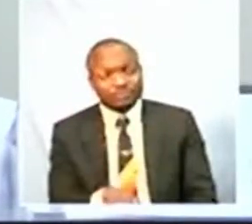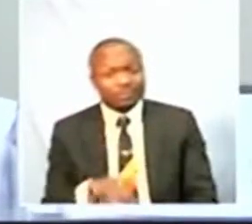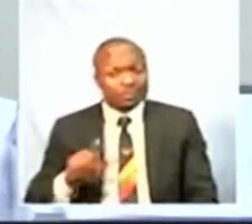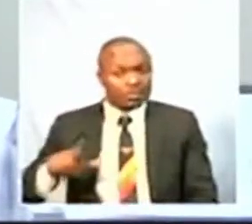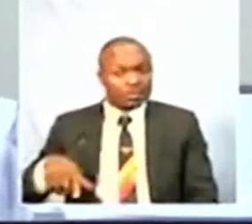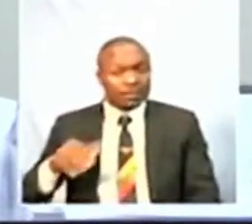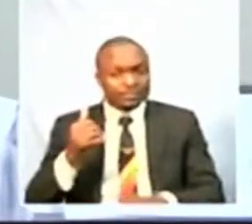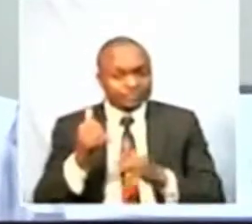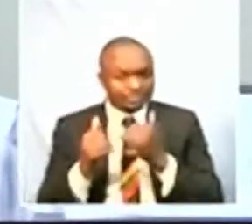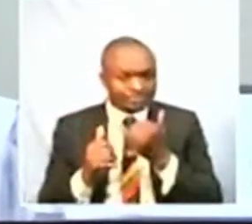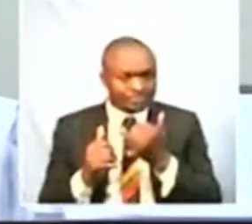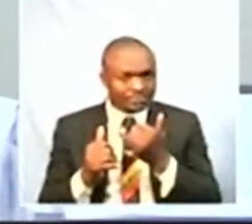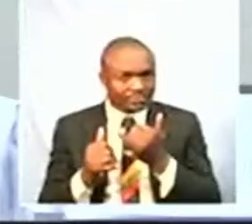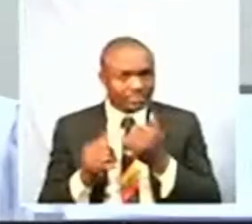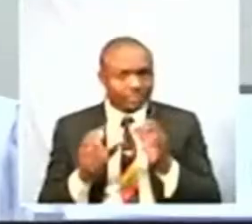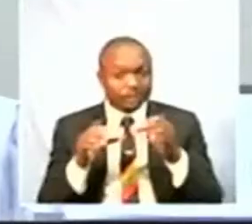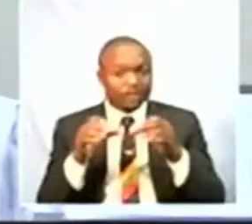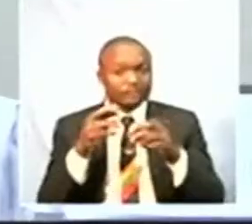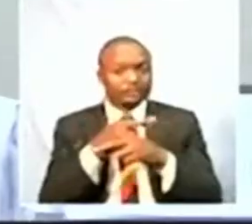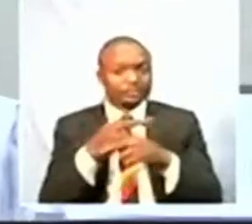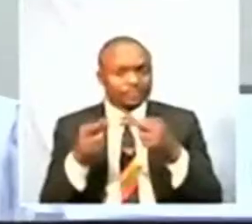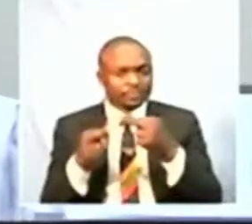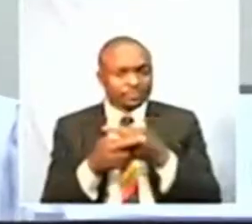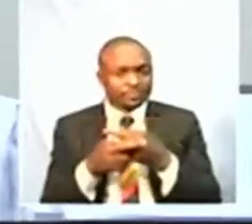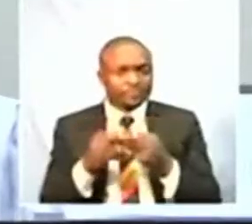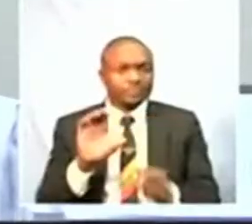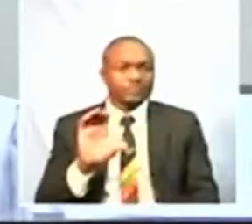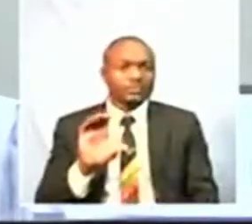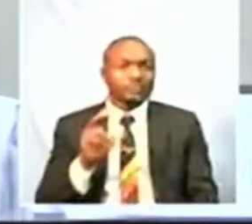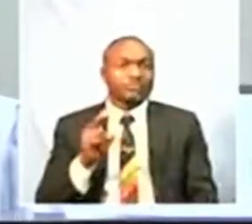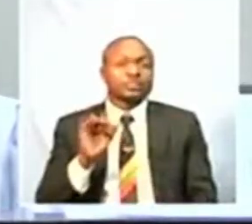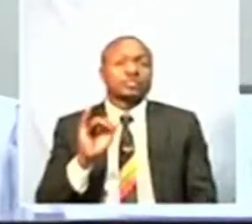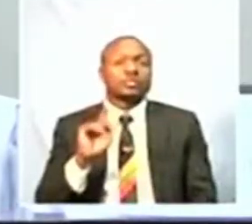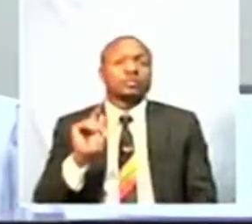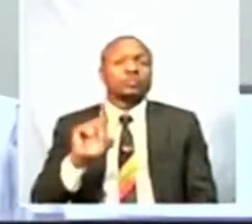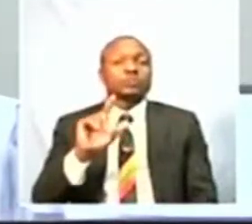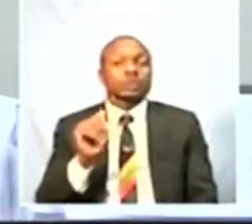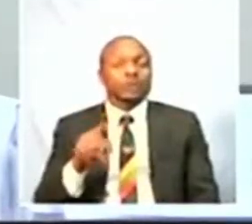Delayed completion of a classroom block at Chikula Primary School.